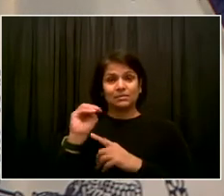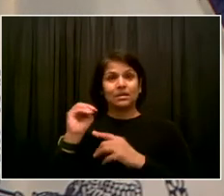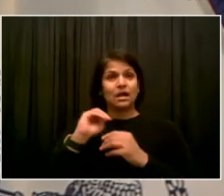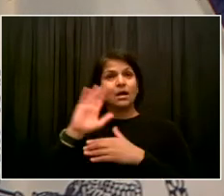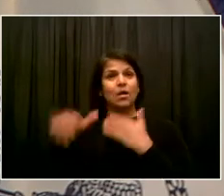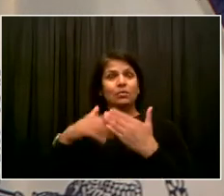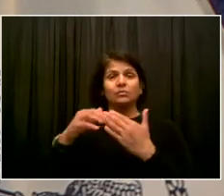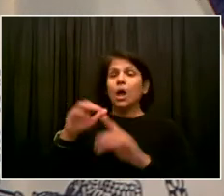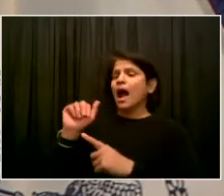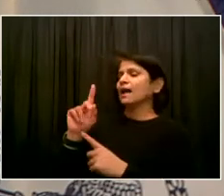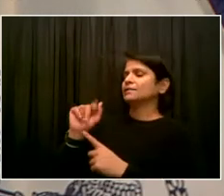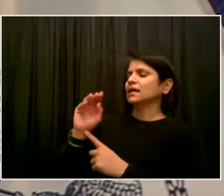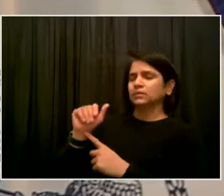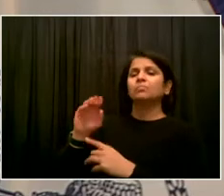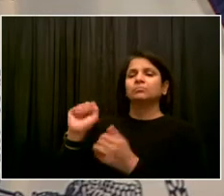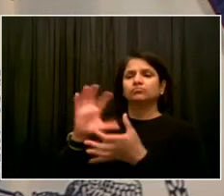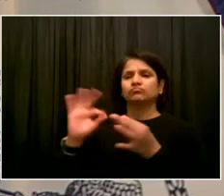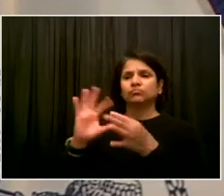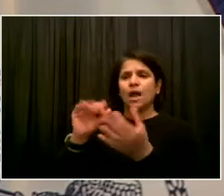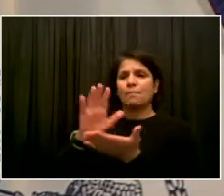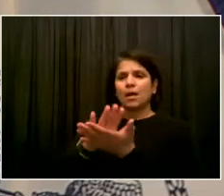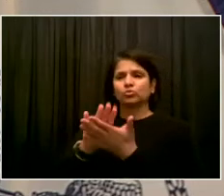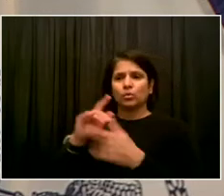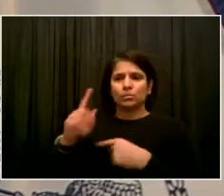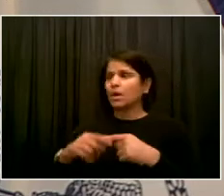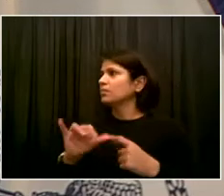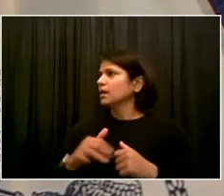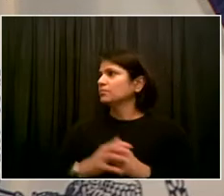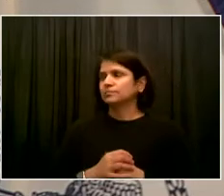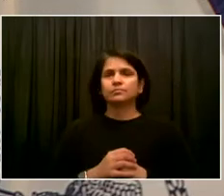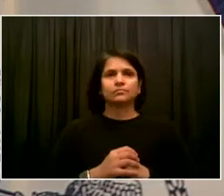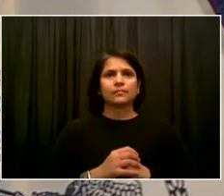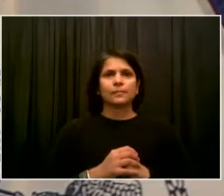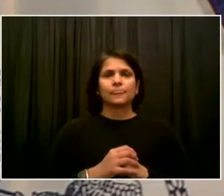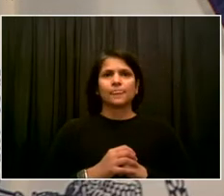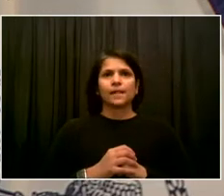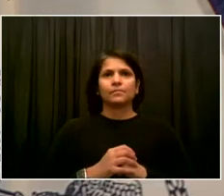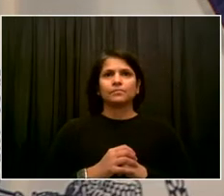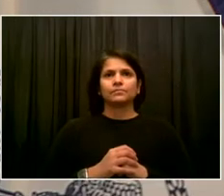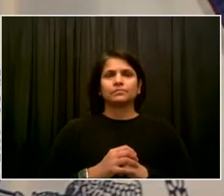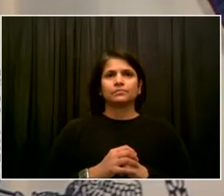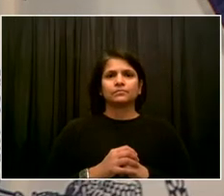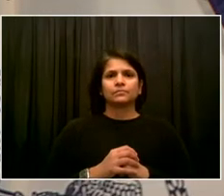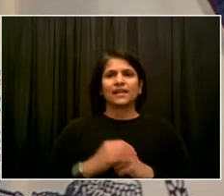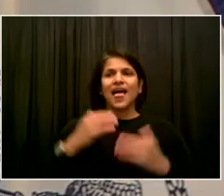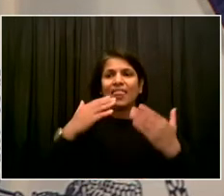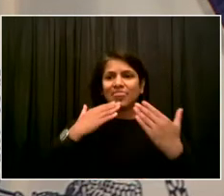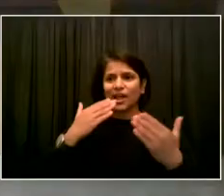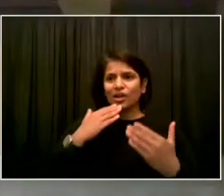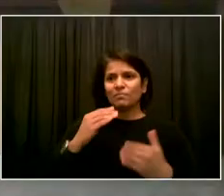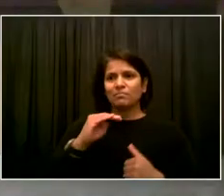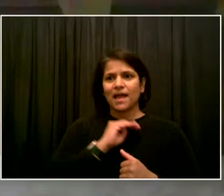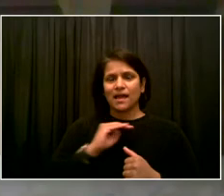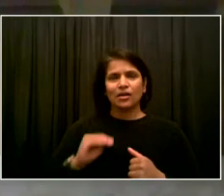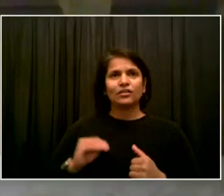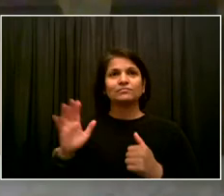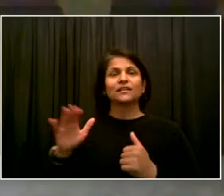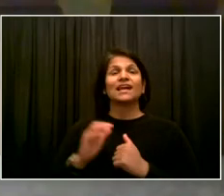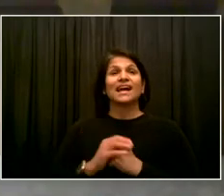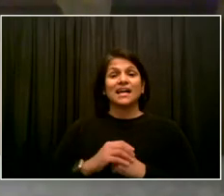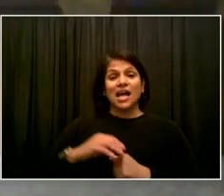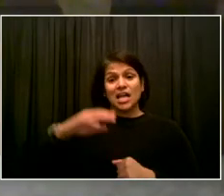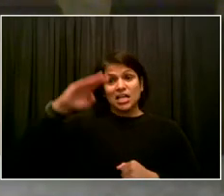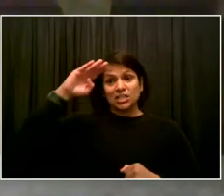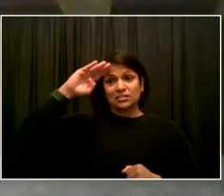Thank you so much, Mayor. And no, Mayor, the credit goes to you. Far too many people are not aware of